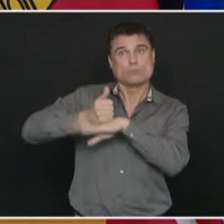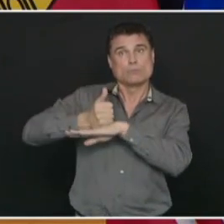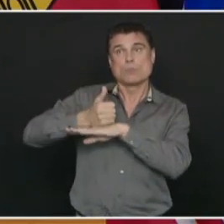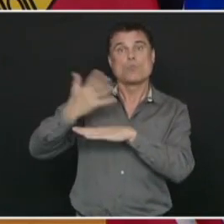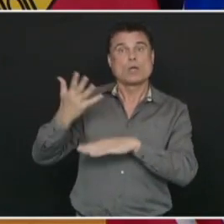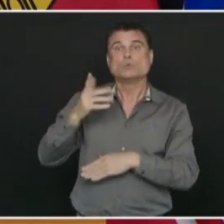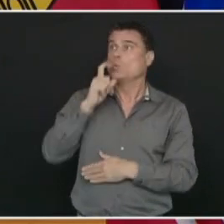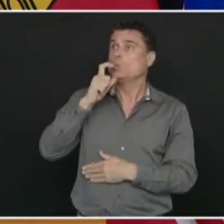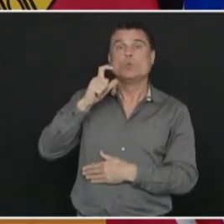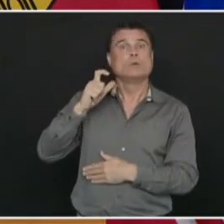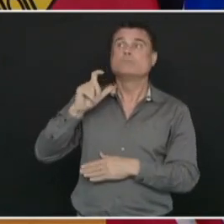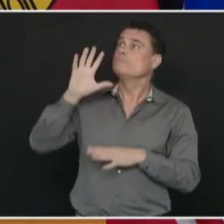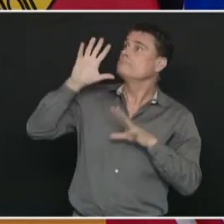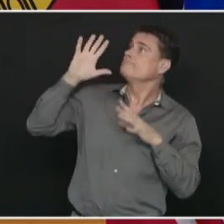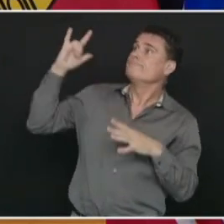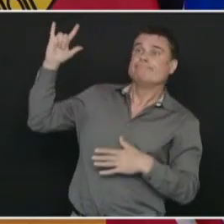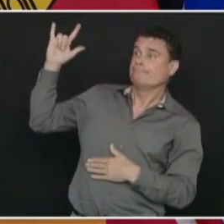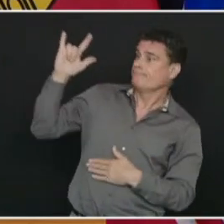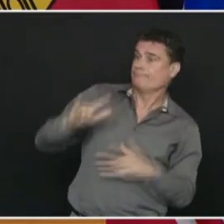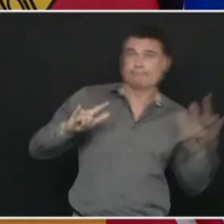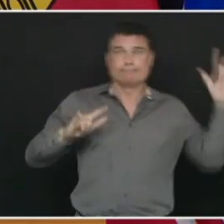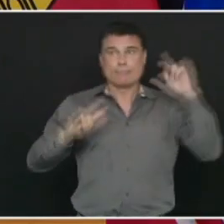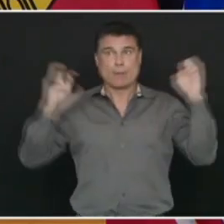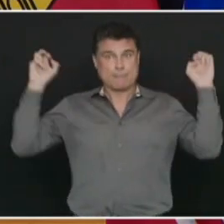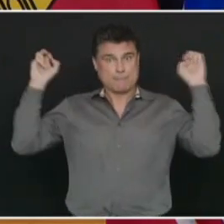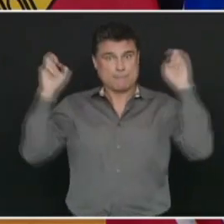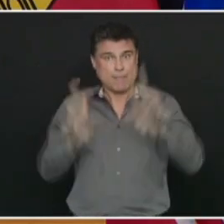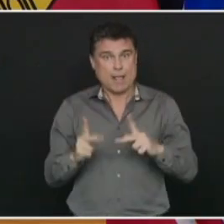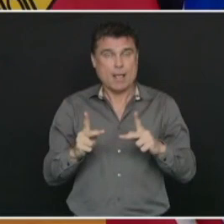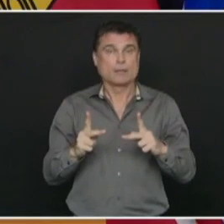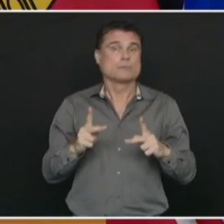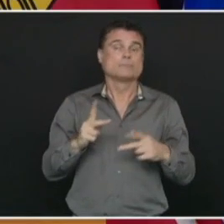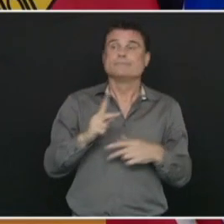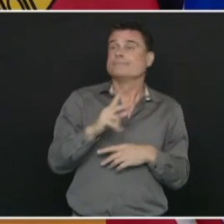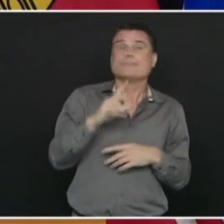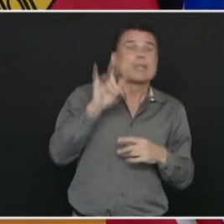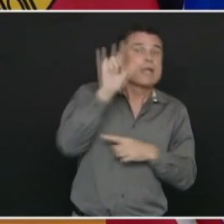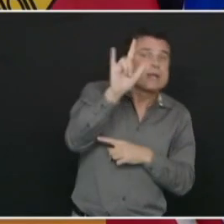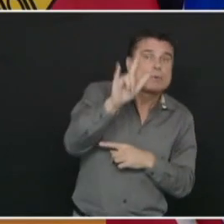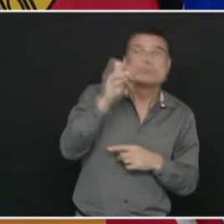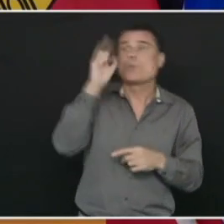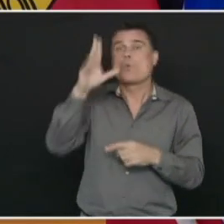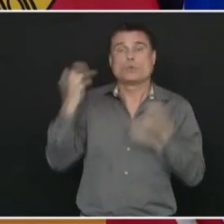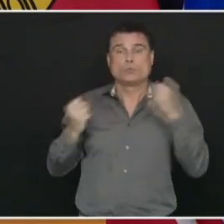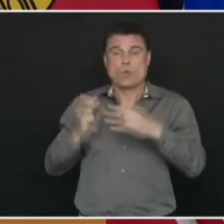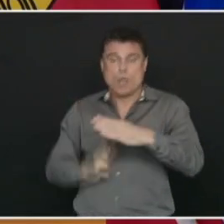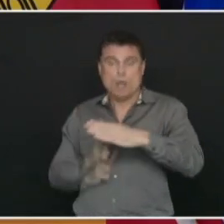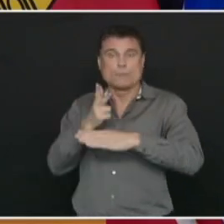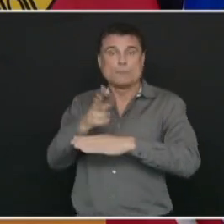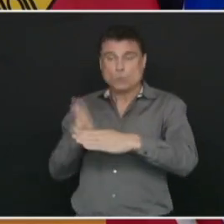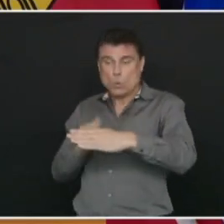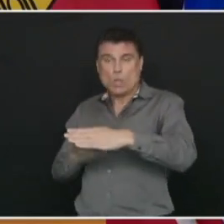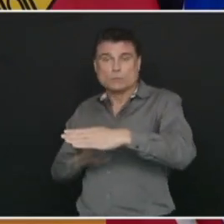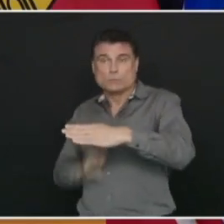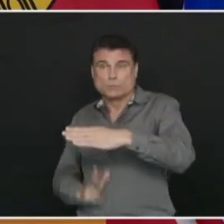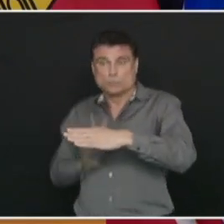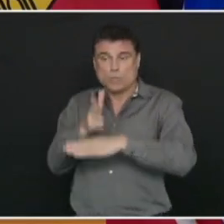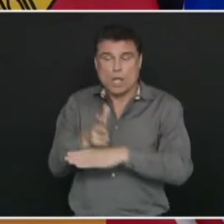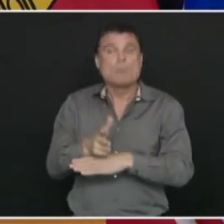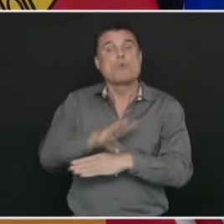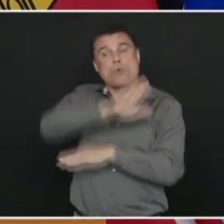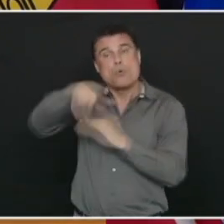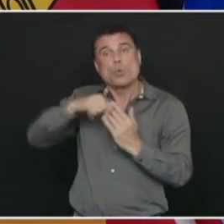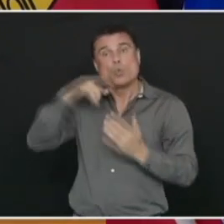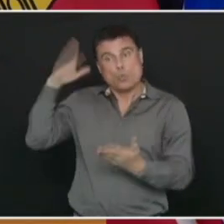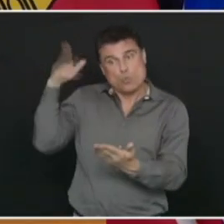of us take this time to be kind, to be calm, and to be safe. Thank you, and I'm happy to take questions.